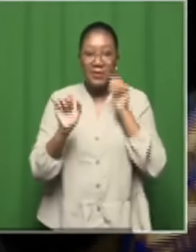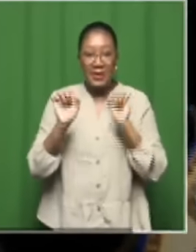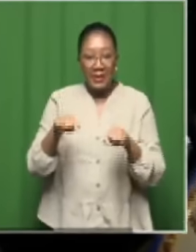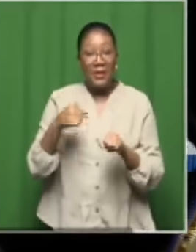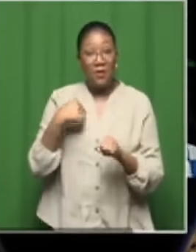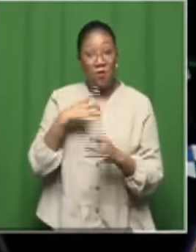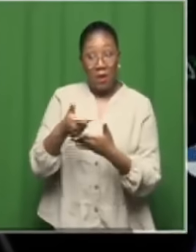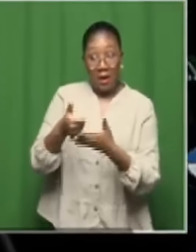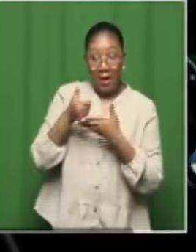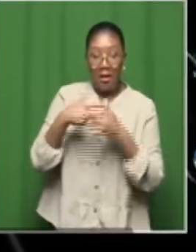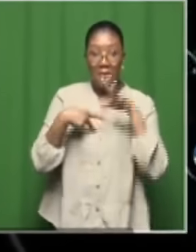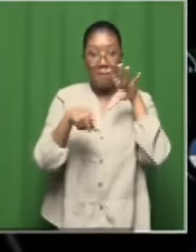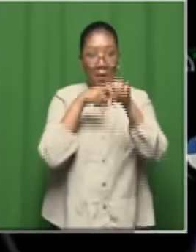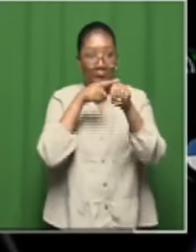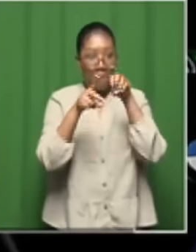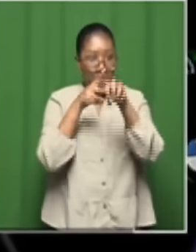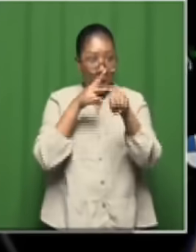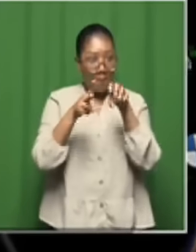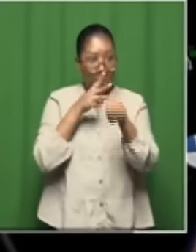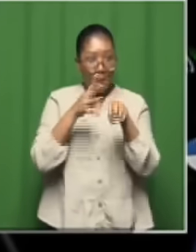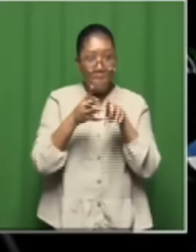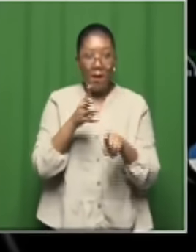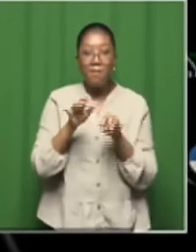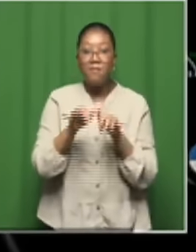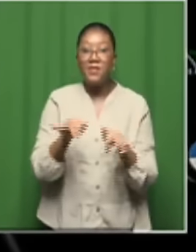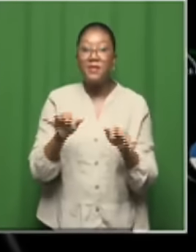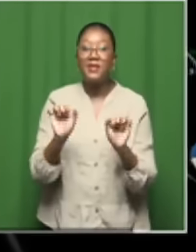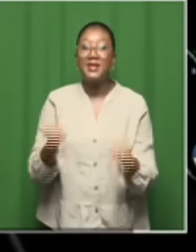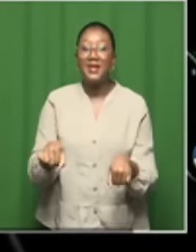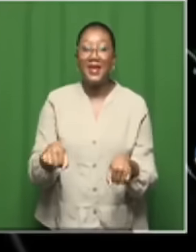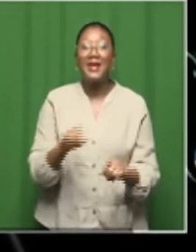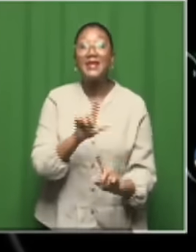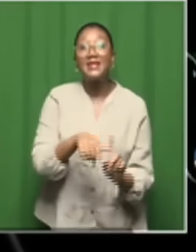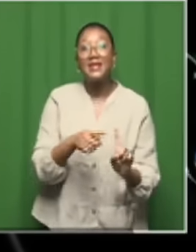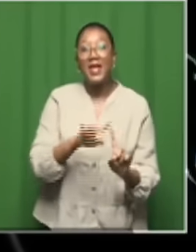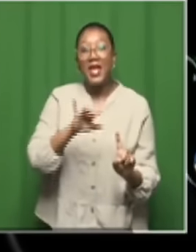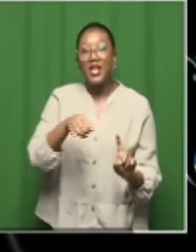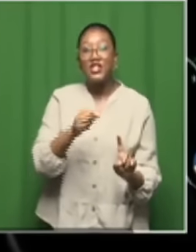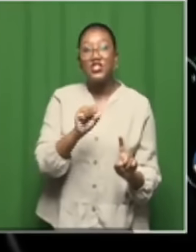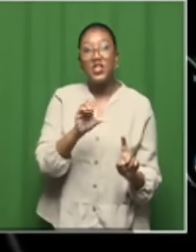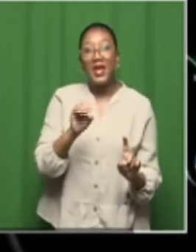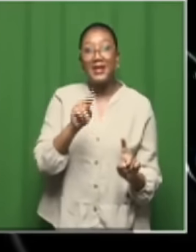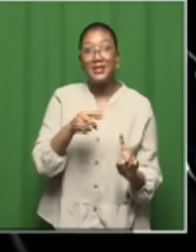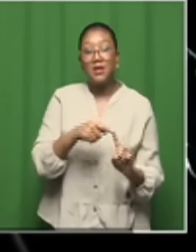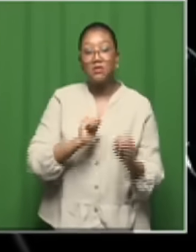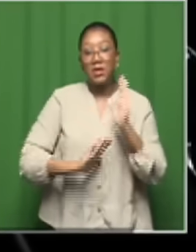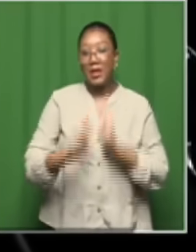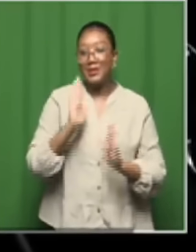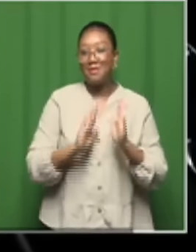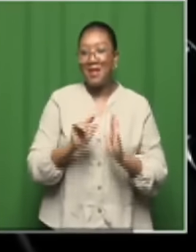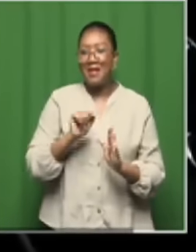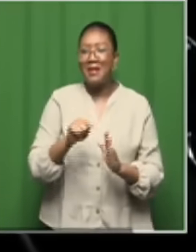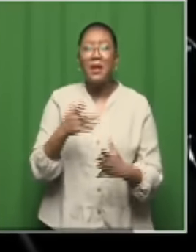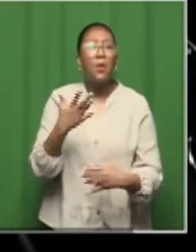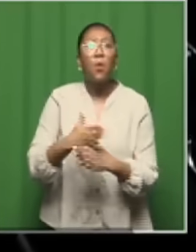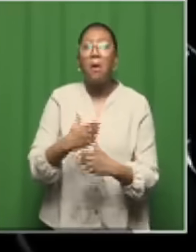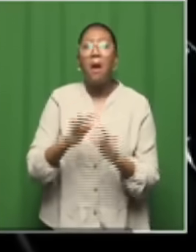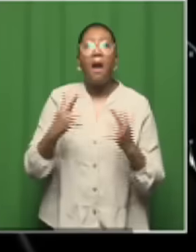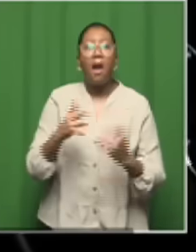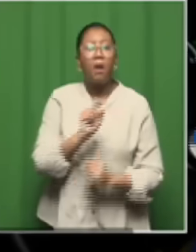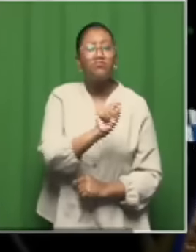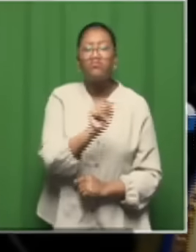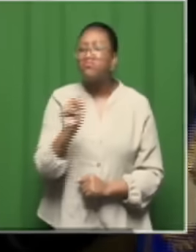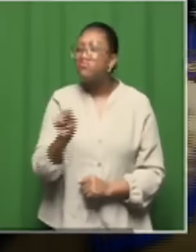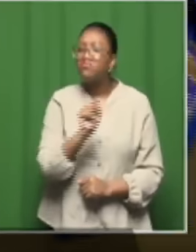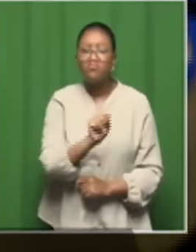working off this evening. So I've got Jason, who's going to voice over exactly what we are doing and how this machine works. So